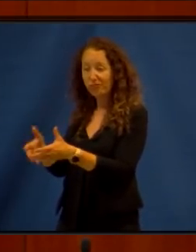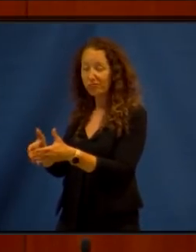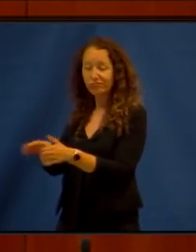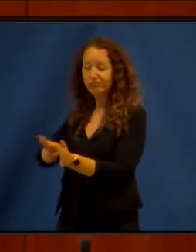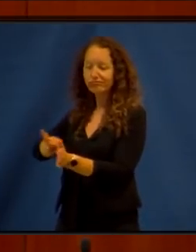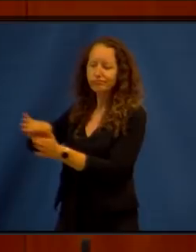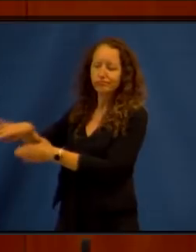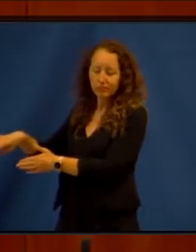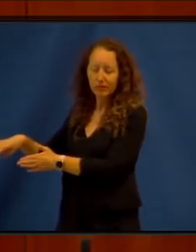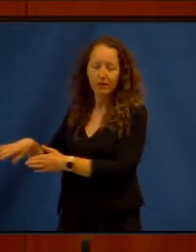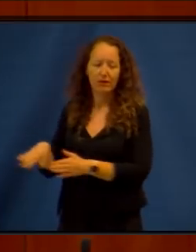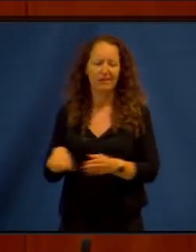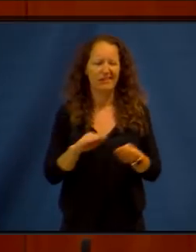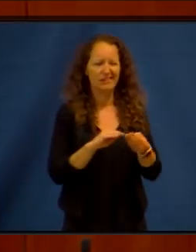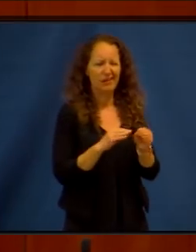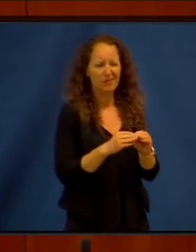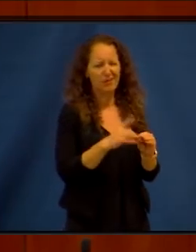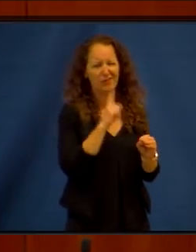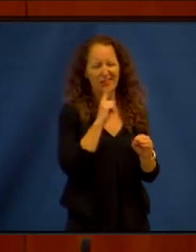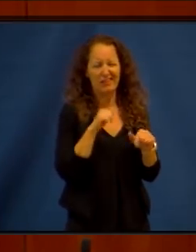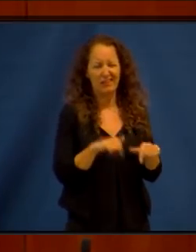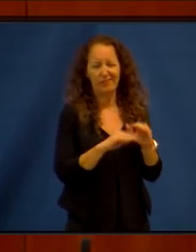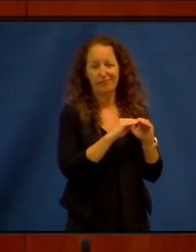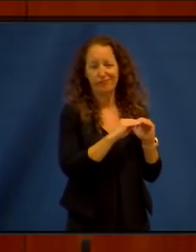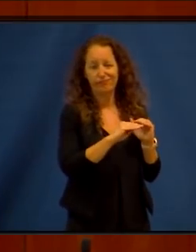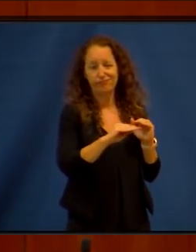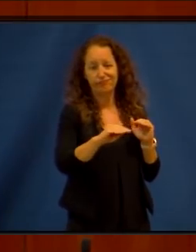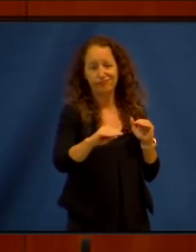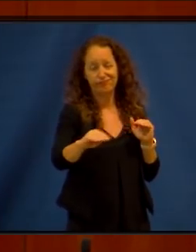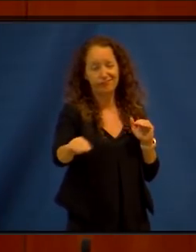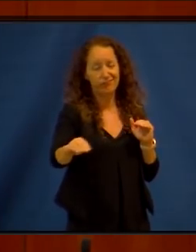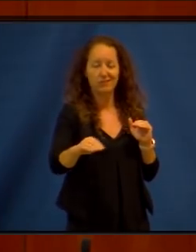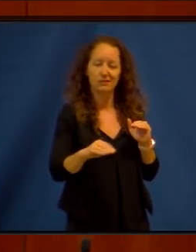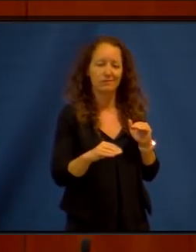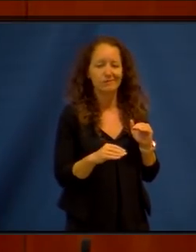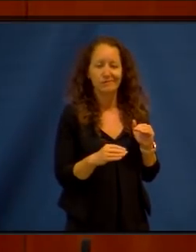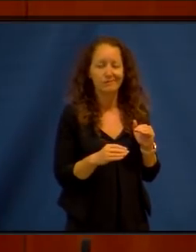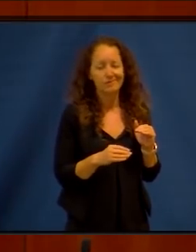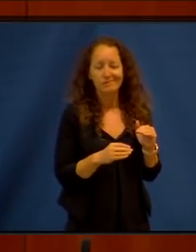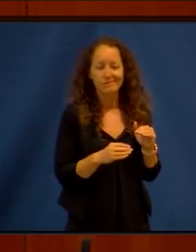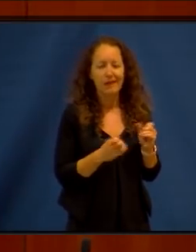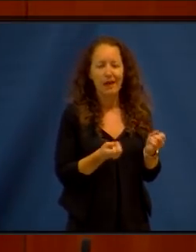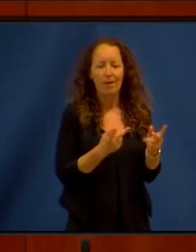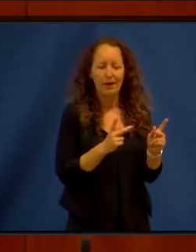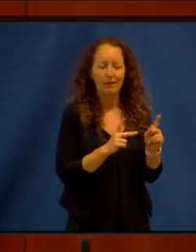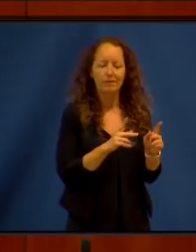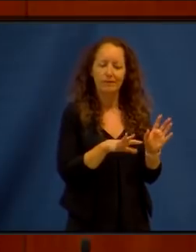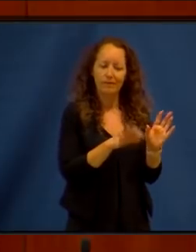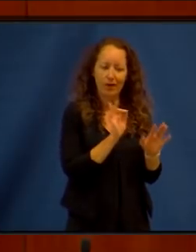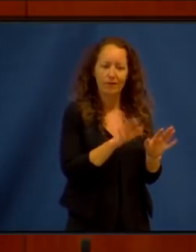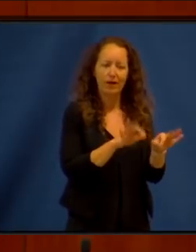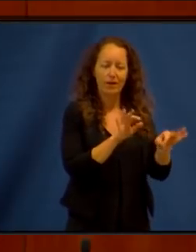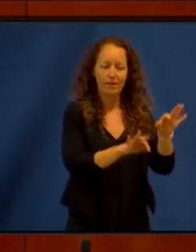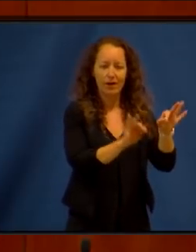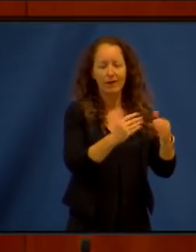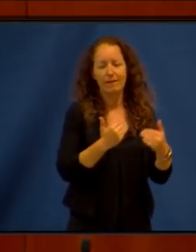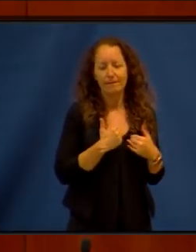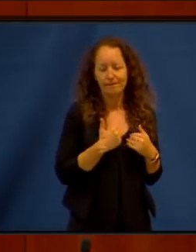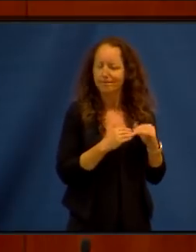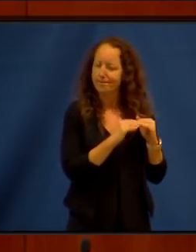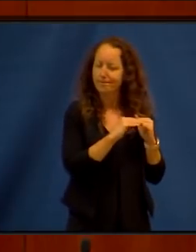quite frankly, as far as what's going on in Kingman, as far as the number of positives. So I think when you put those numbers in context, I